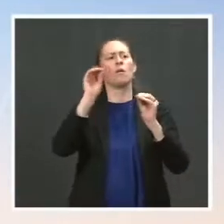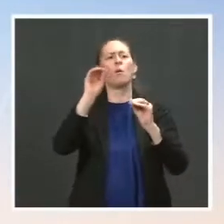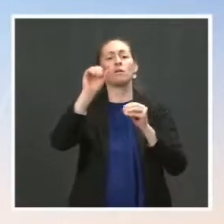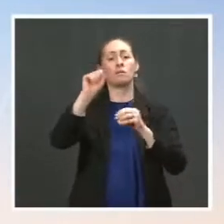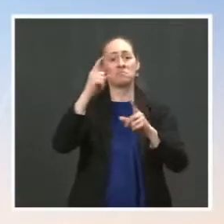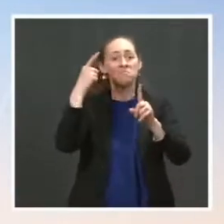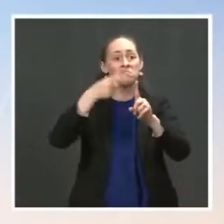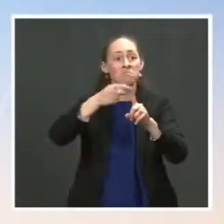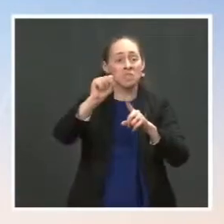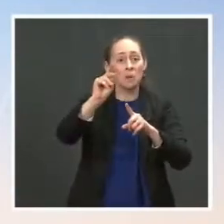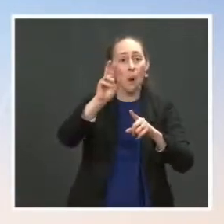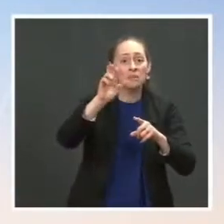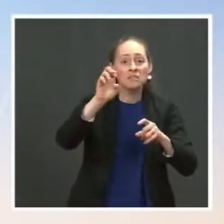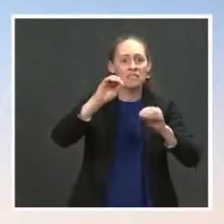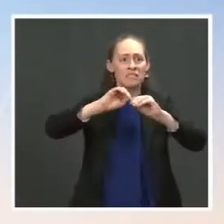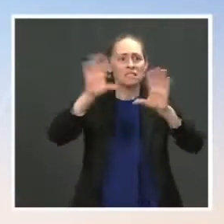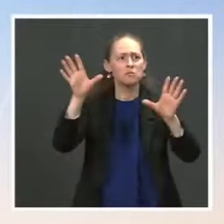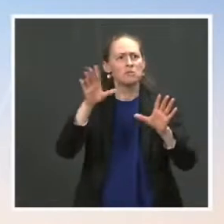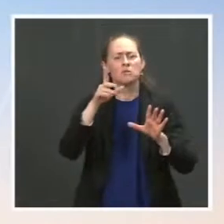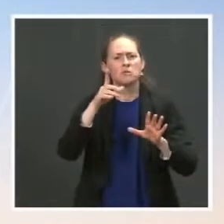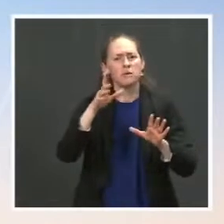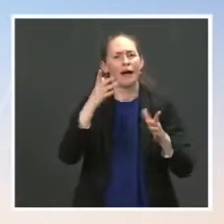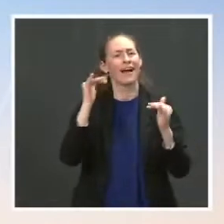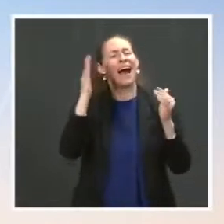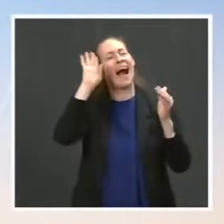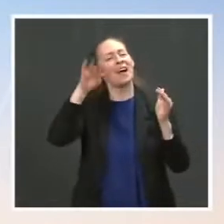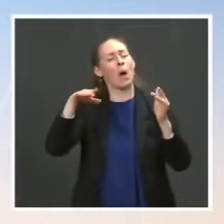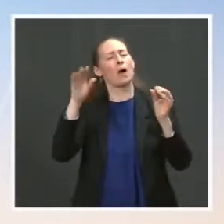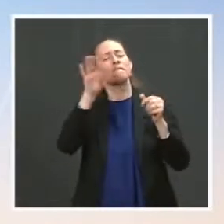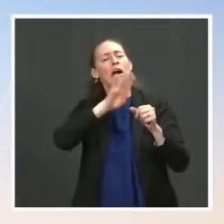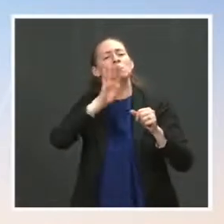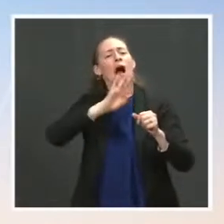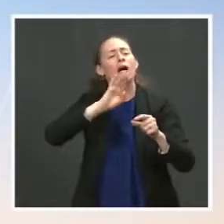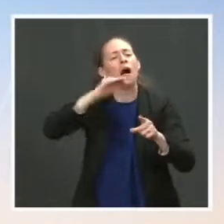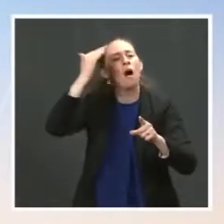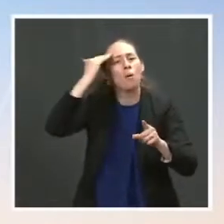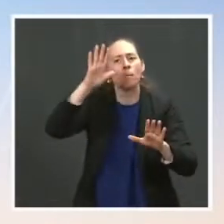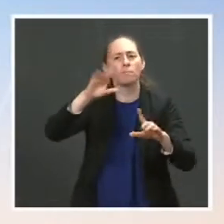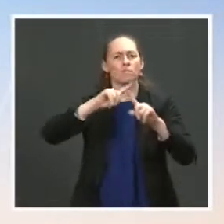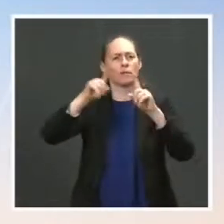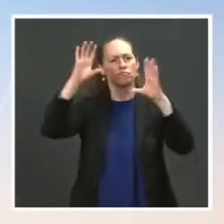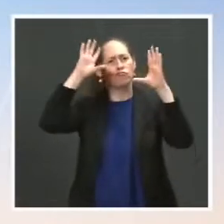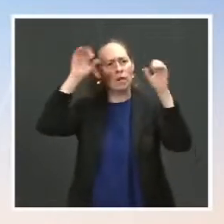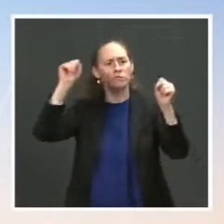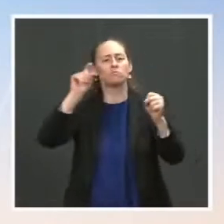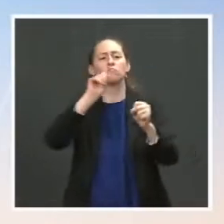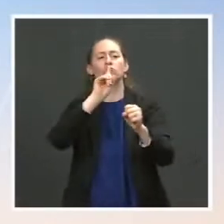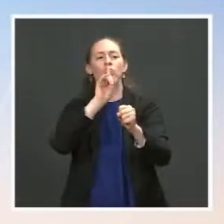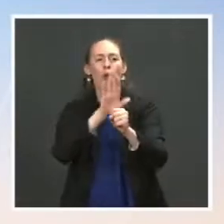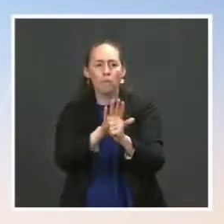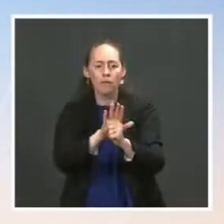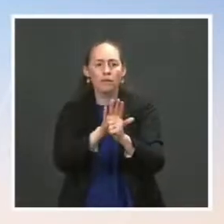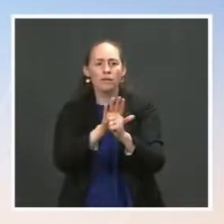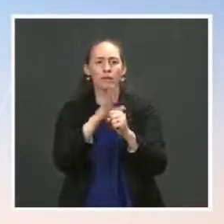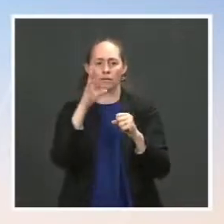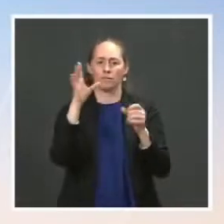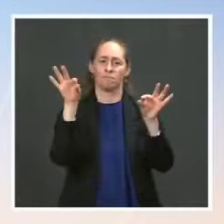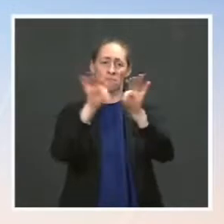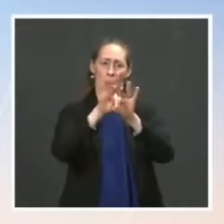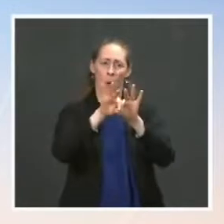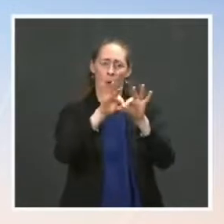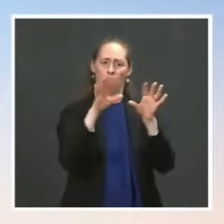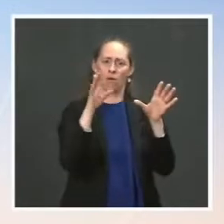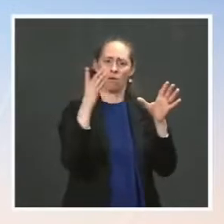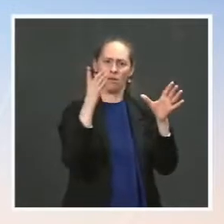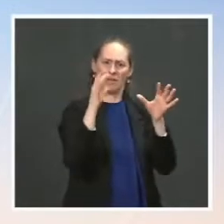all of you. But the president's commitment is to bringing a responsible end to the conflict, removing our troops from harm's way,